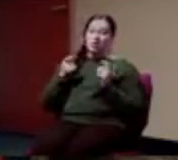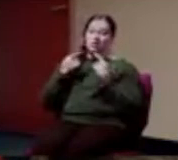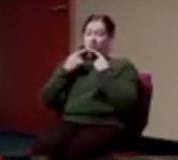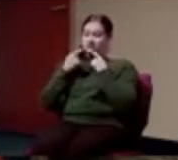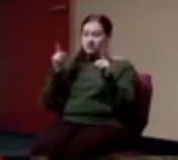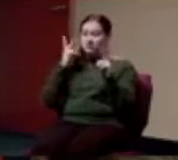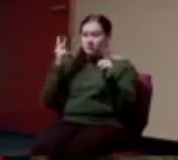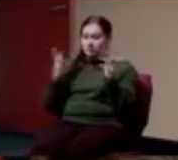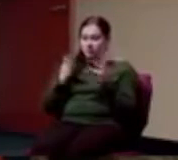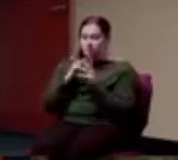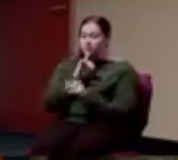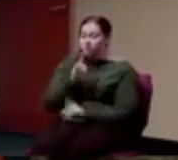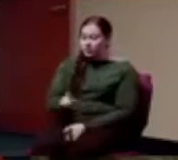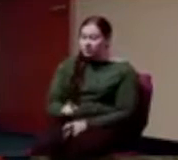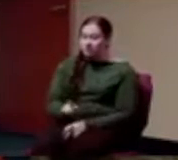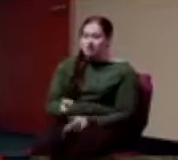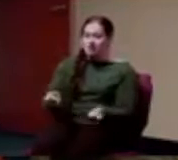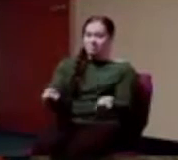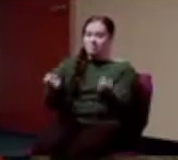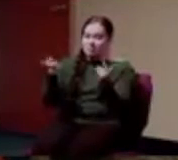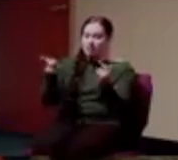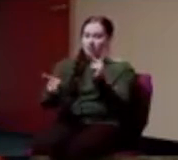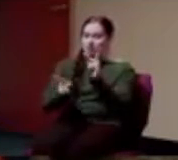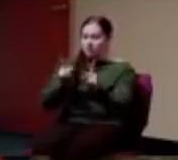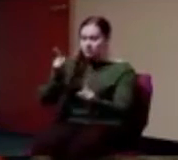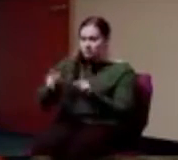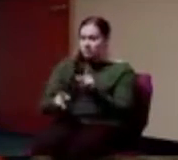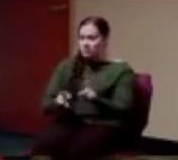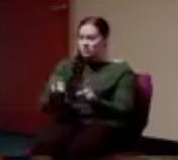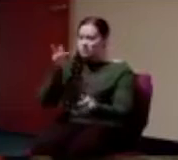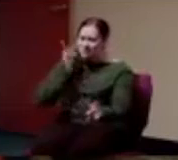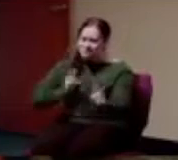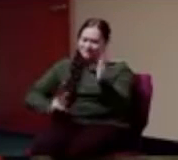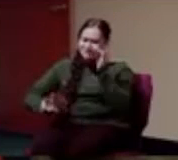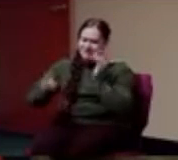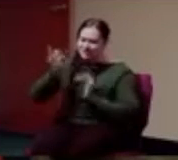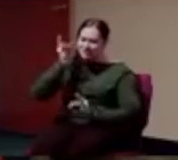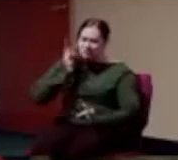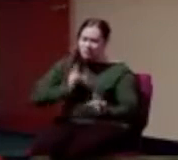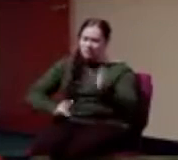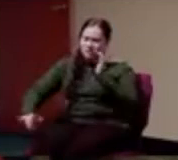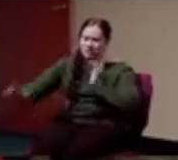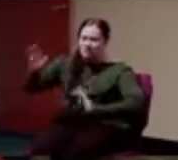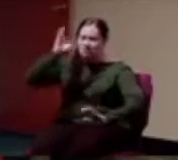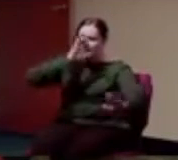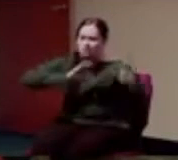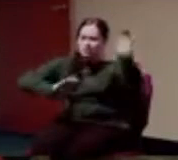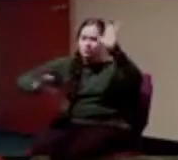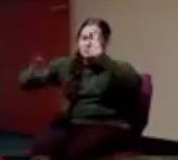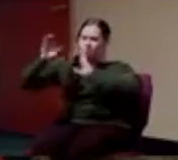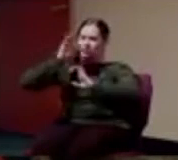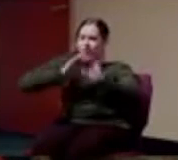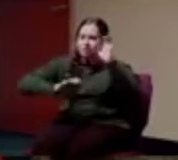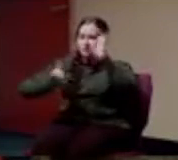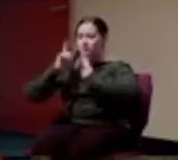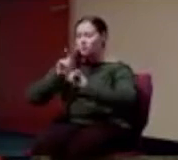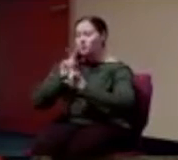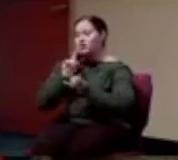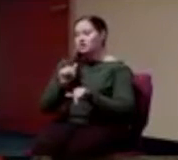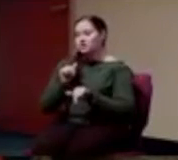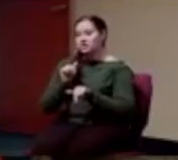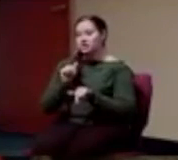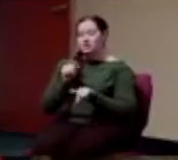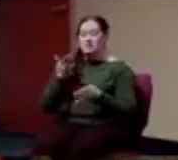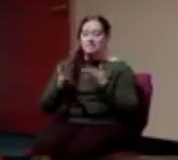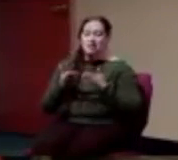and real with you this morning. There are a lot of people out there who are desperately searching for answers, who are desperate. There's people who are difficult to love,